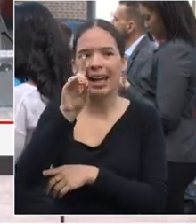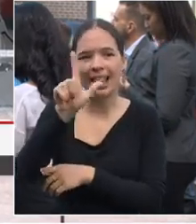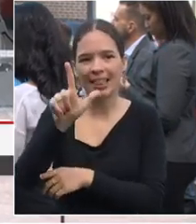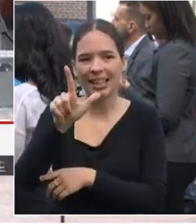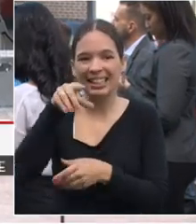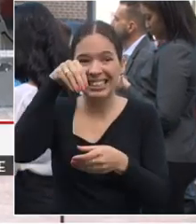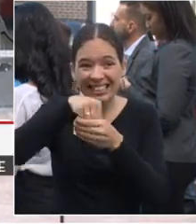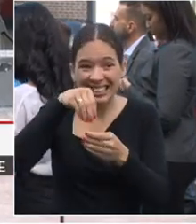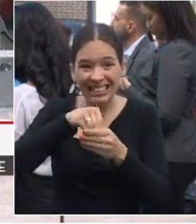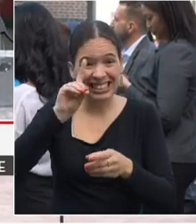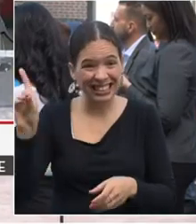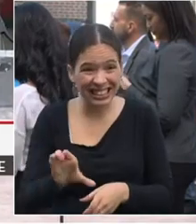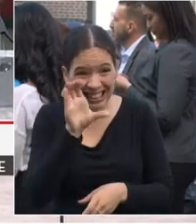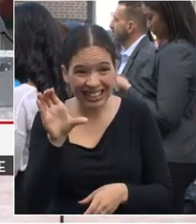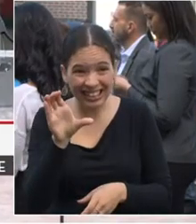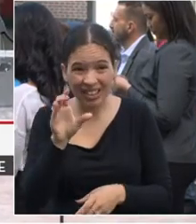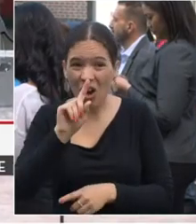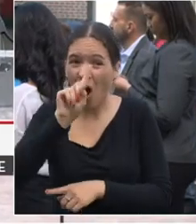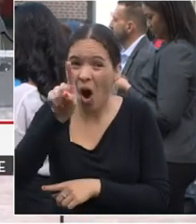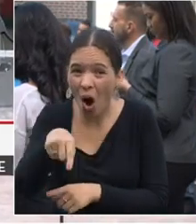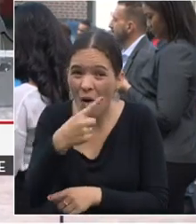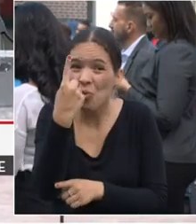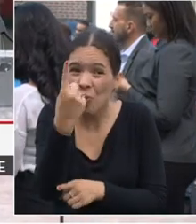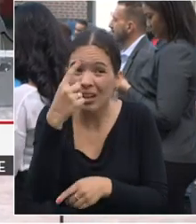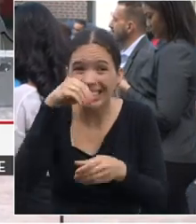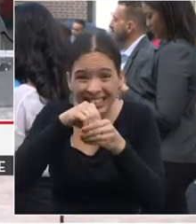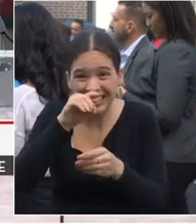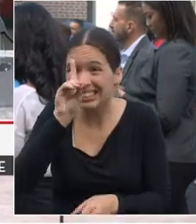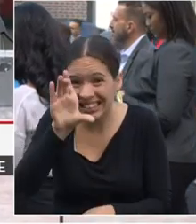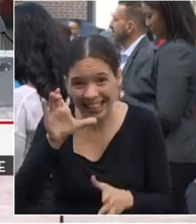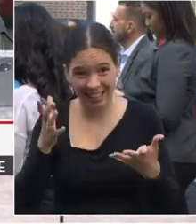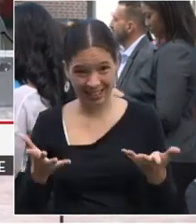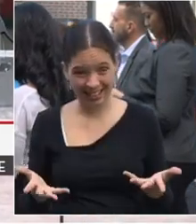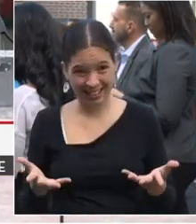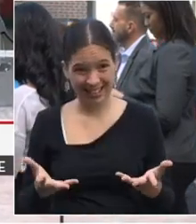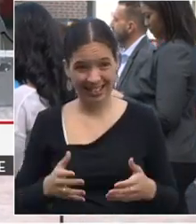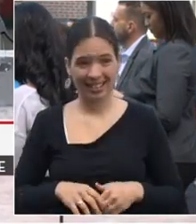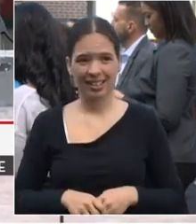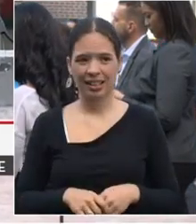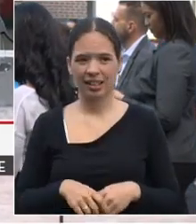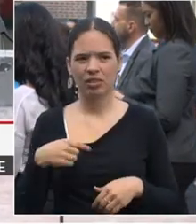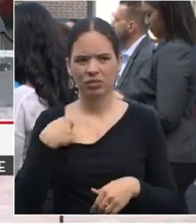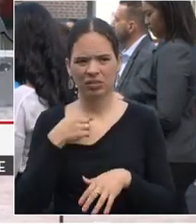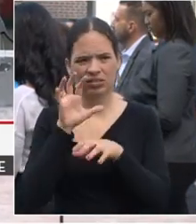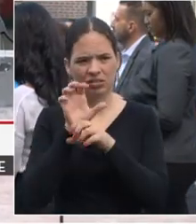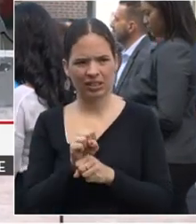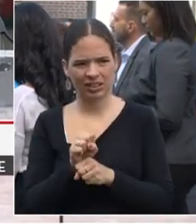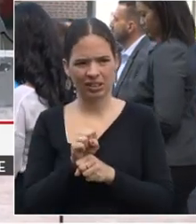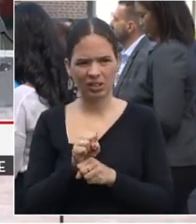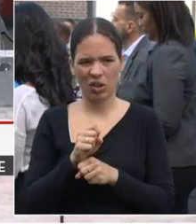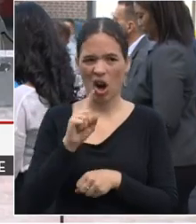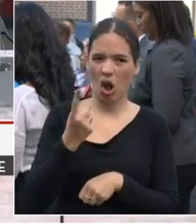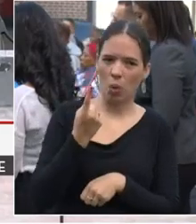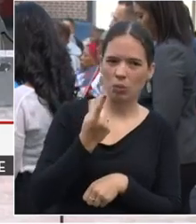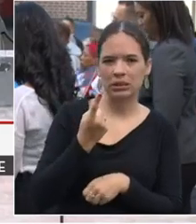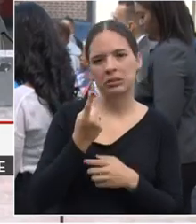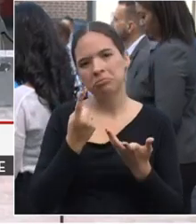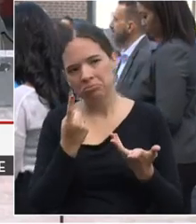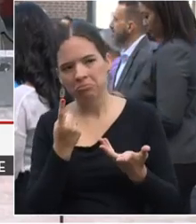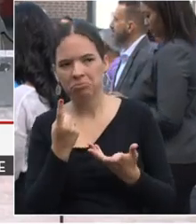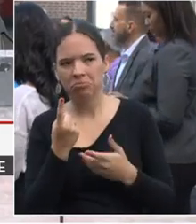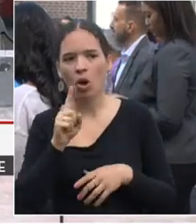times, but the only Lidl in D.C. See, we're kind of used to having the only, because we have the only